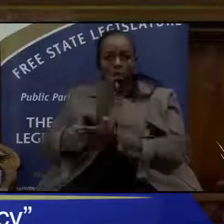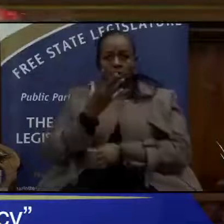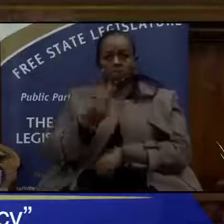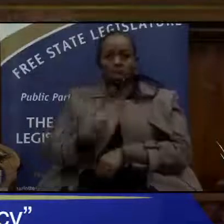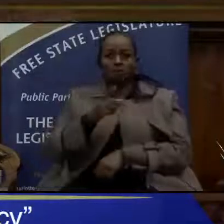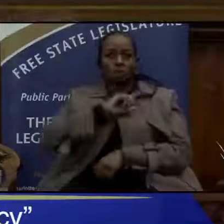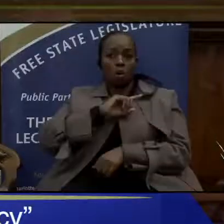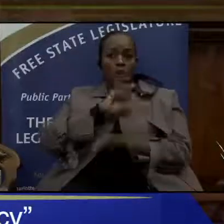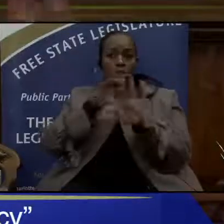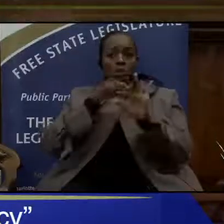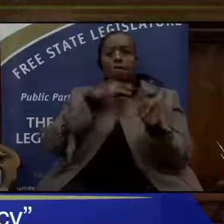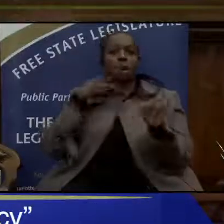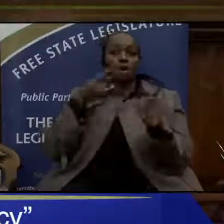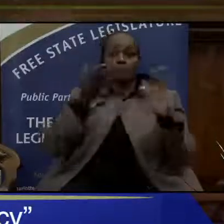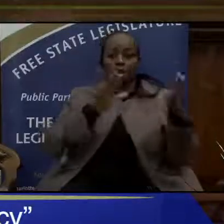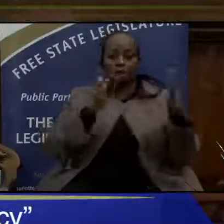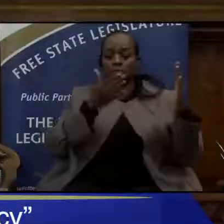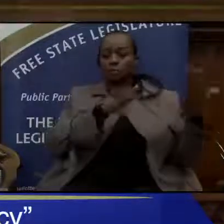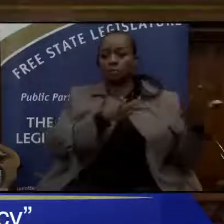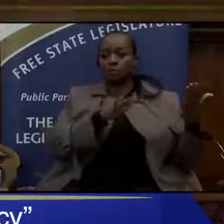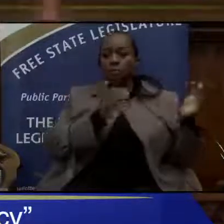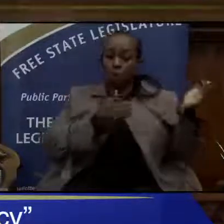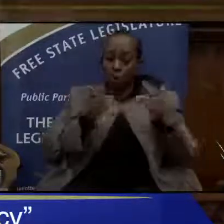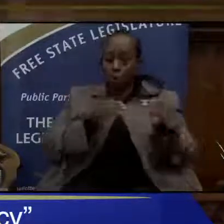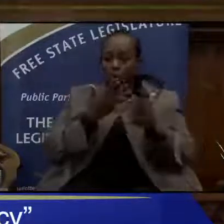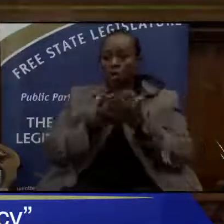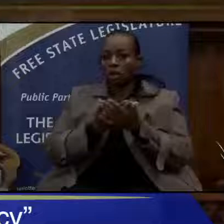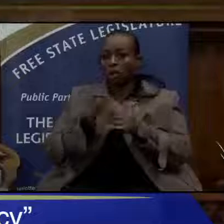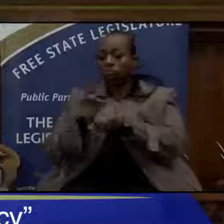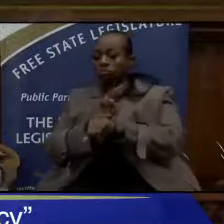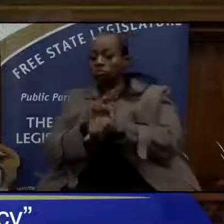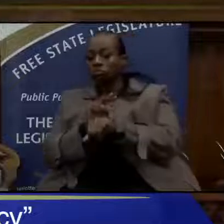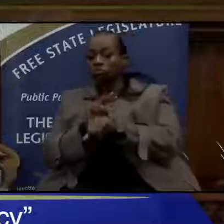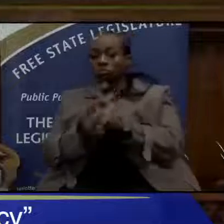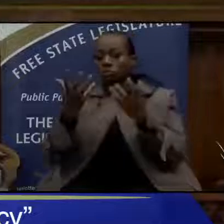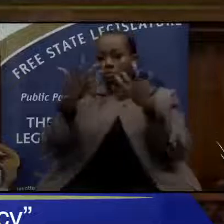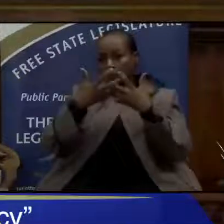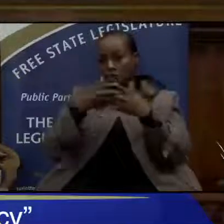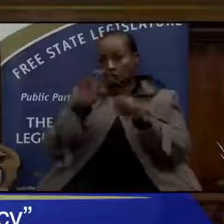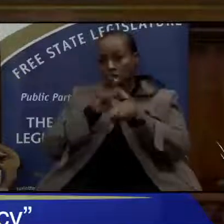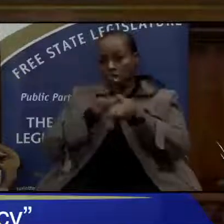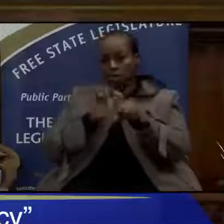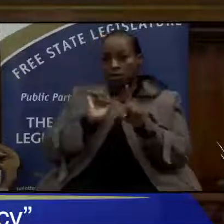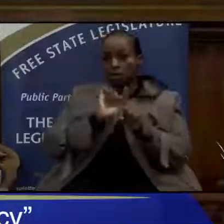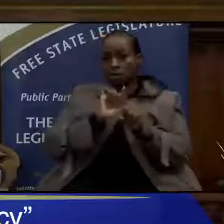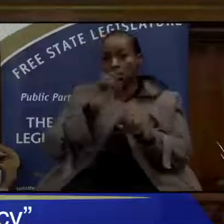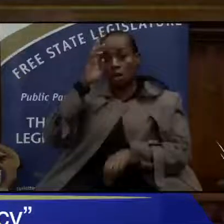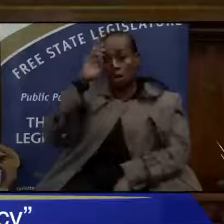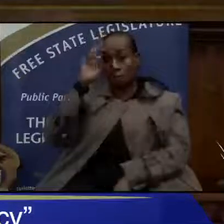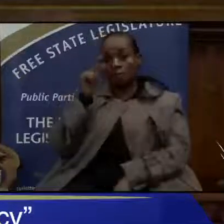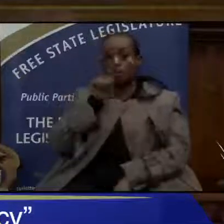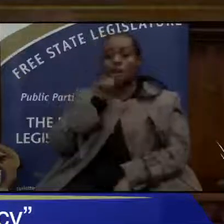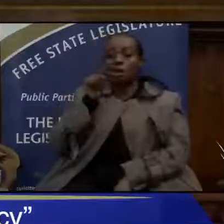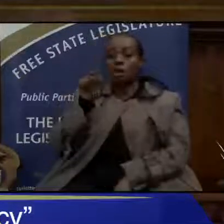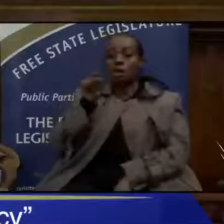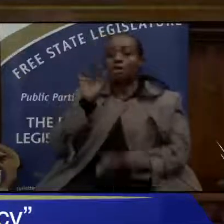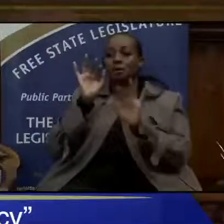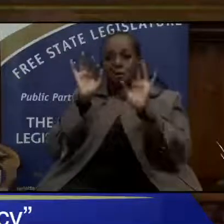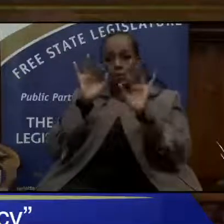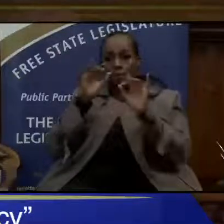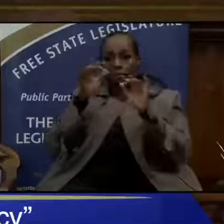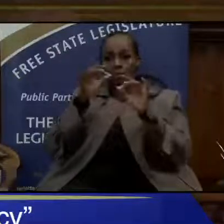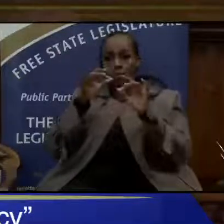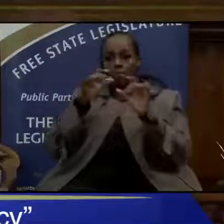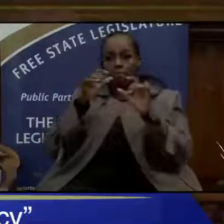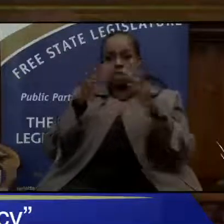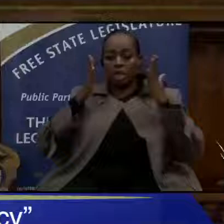bona ba bolawa ka bongata, ba be na le a coordinator e tla sheba ditlhoko tsa bona across the province. Remember, le bona ke batho